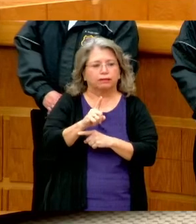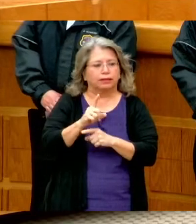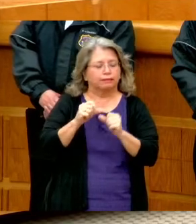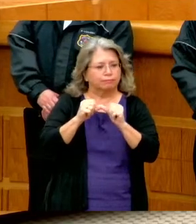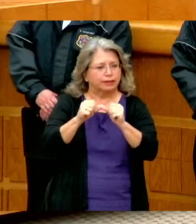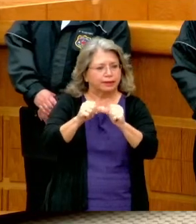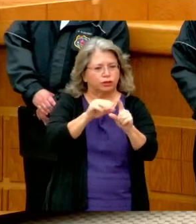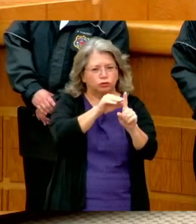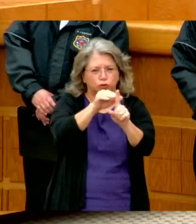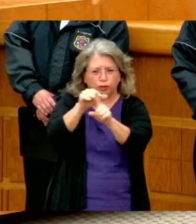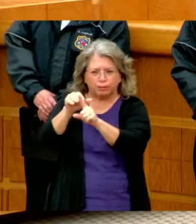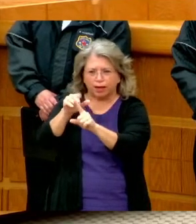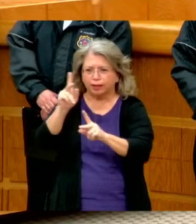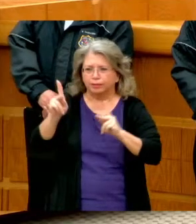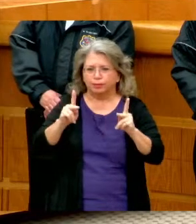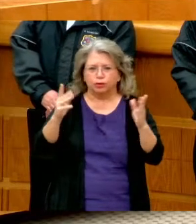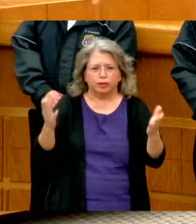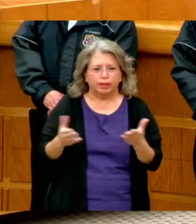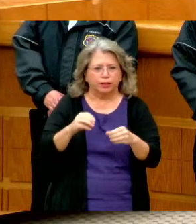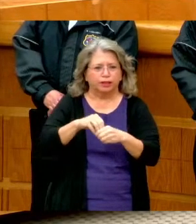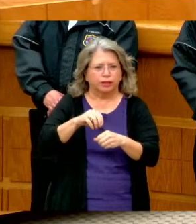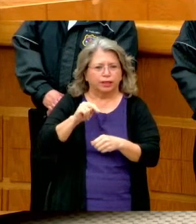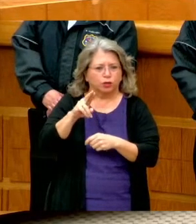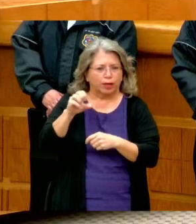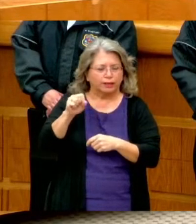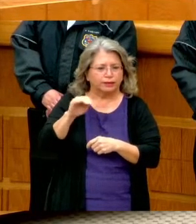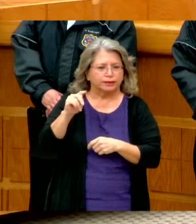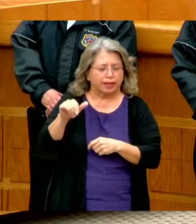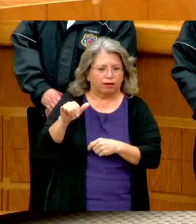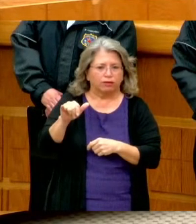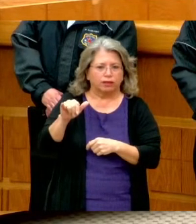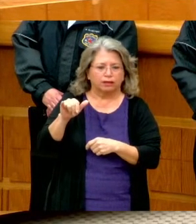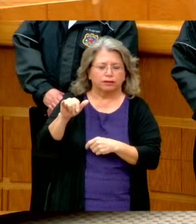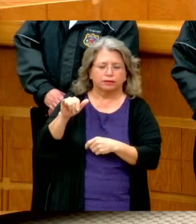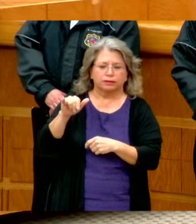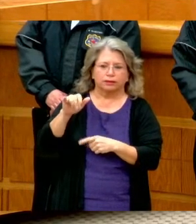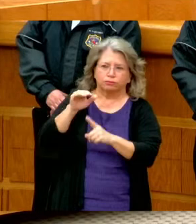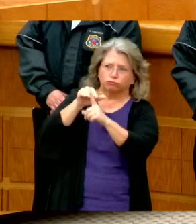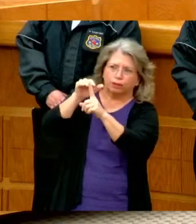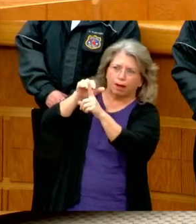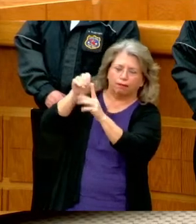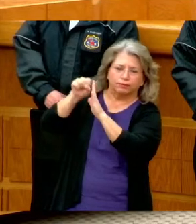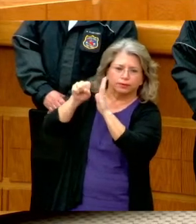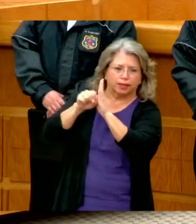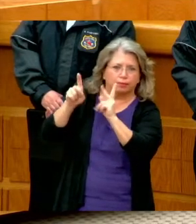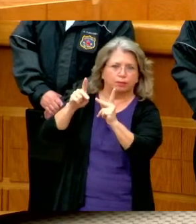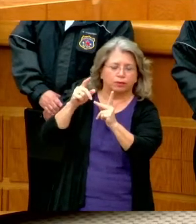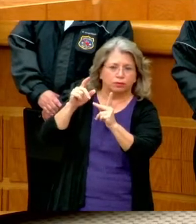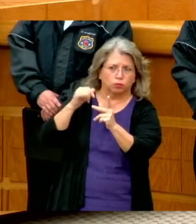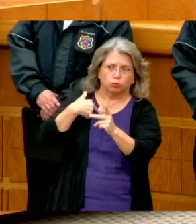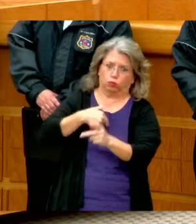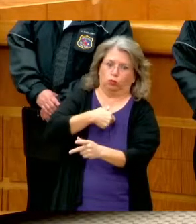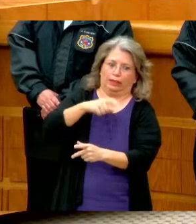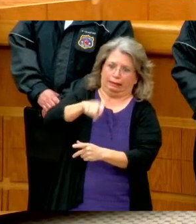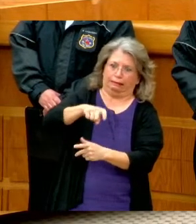that Nueces County, Corpus Christi, needed it, and we're one of the first to get the original or